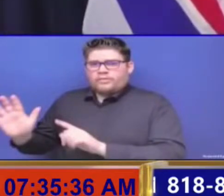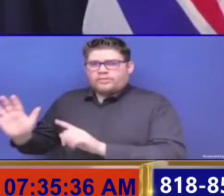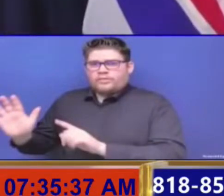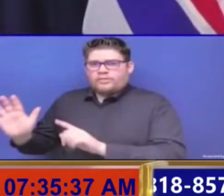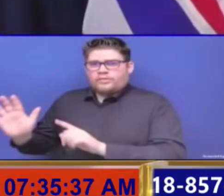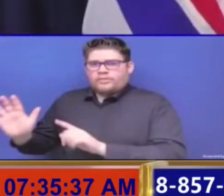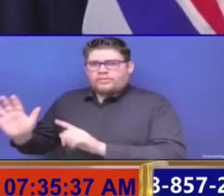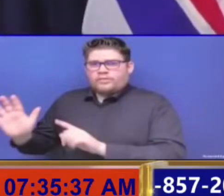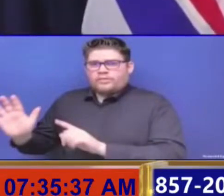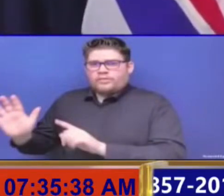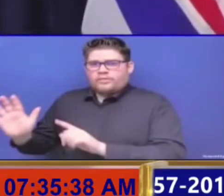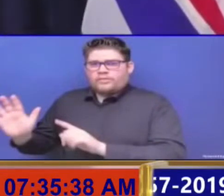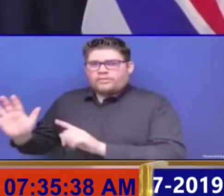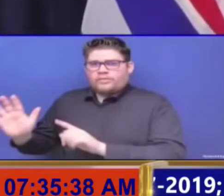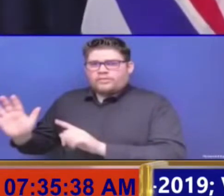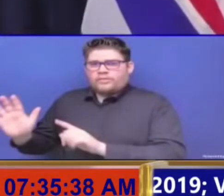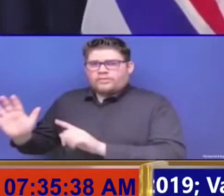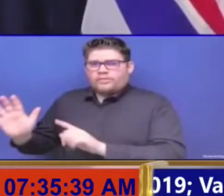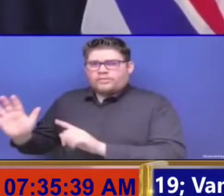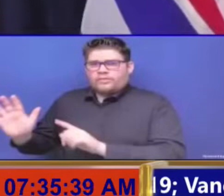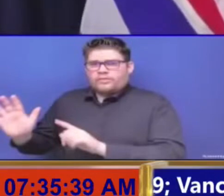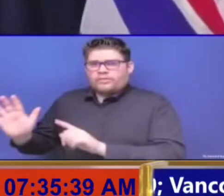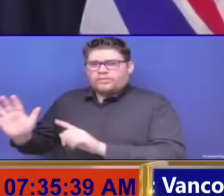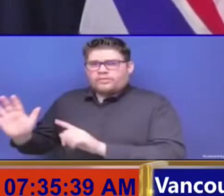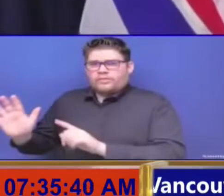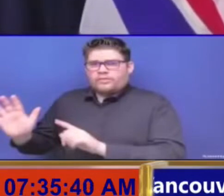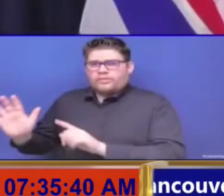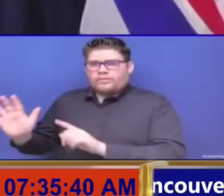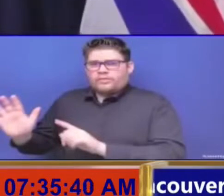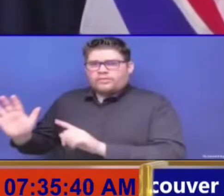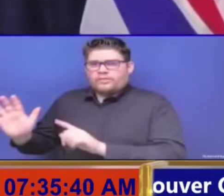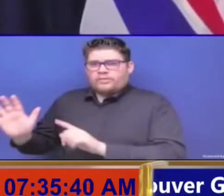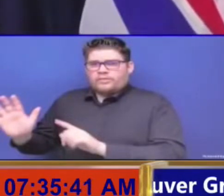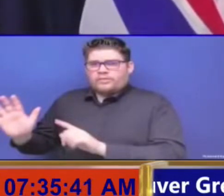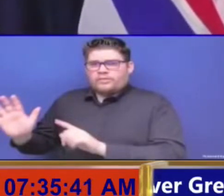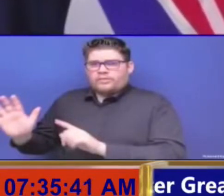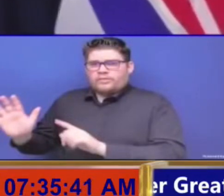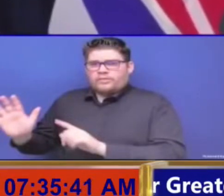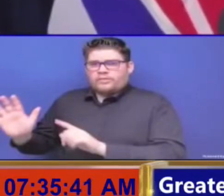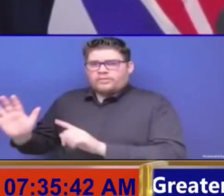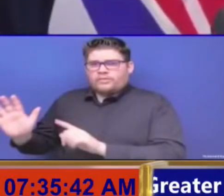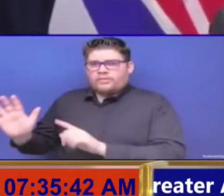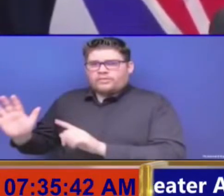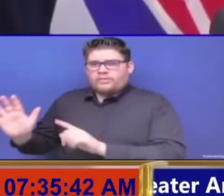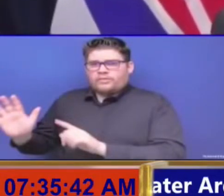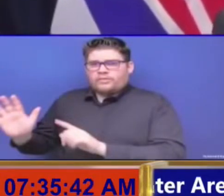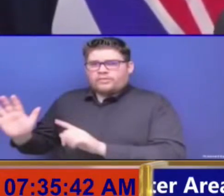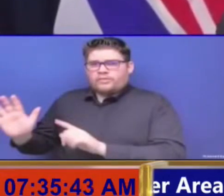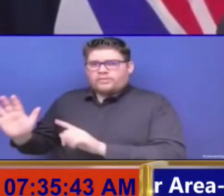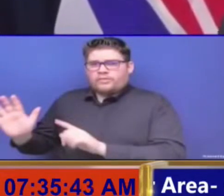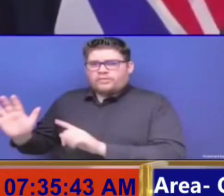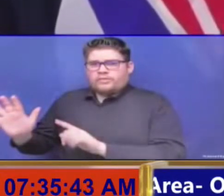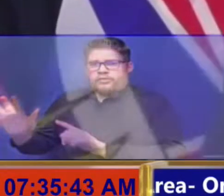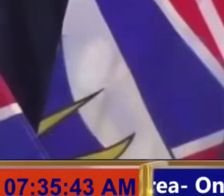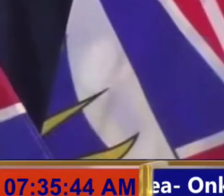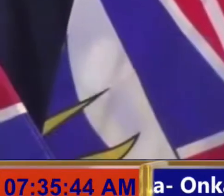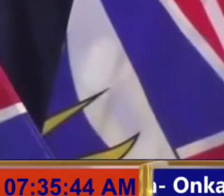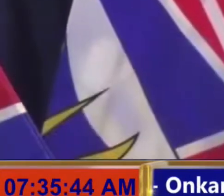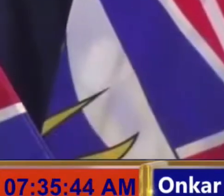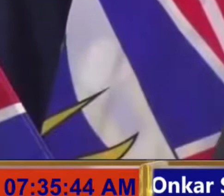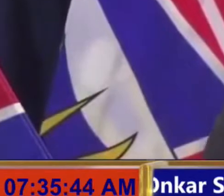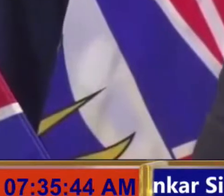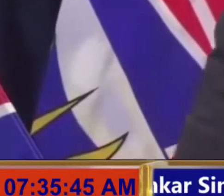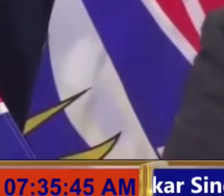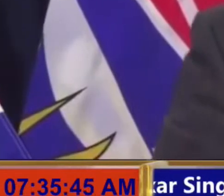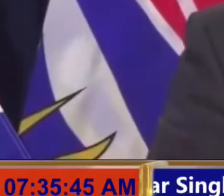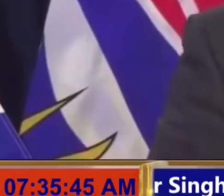Minister Ralston is with us today and will provide more details shortly. Given the extension of the fuel order and the continued threats of